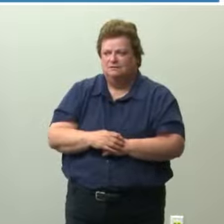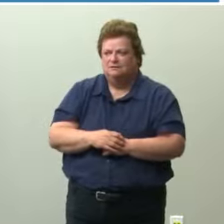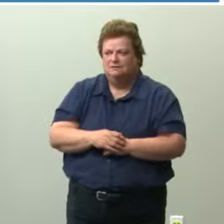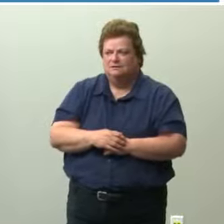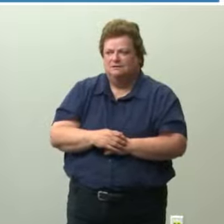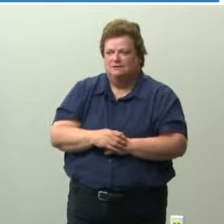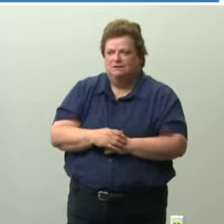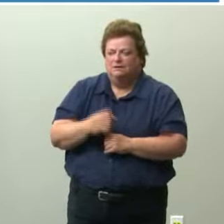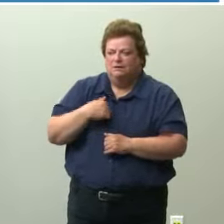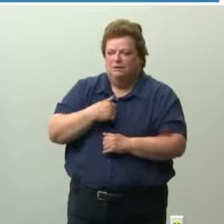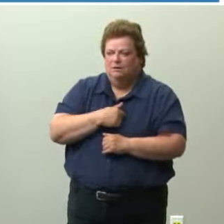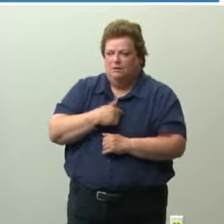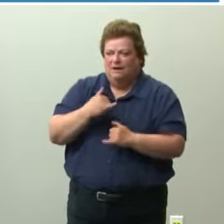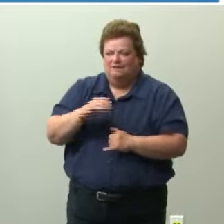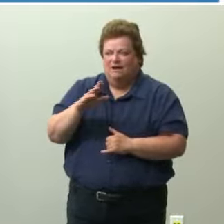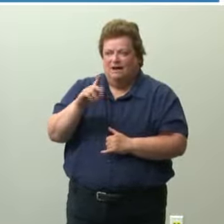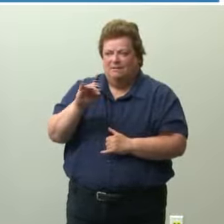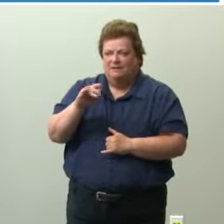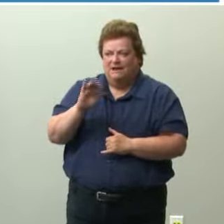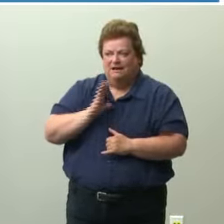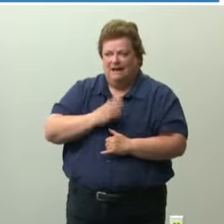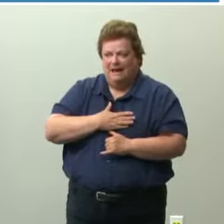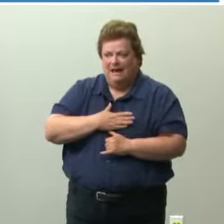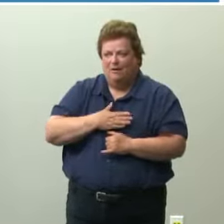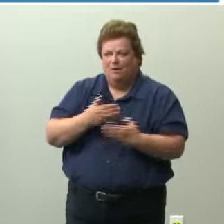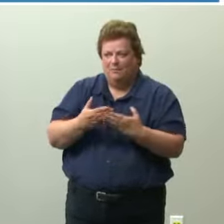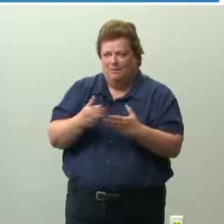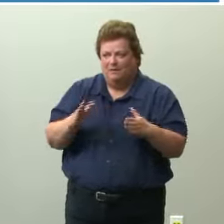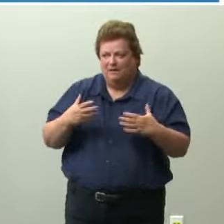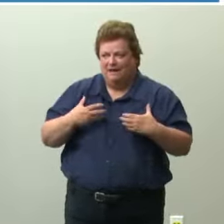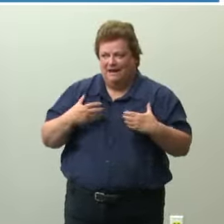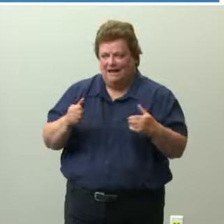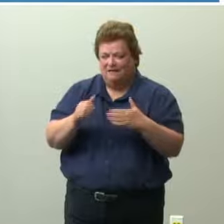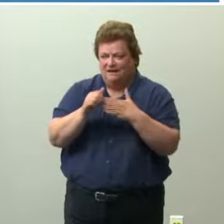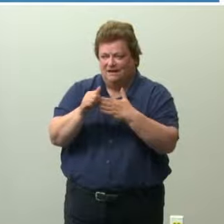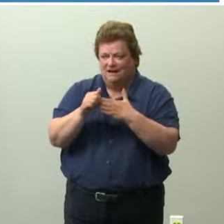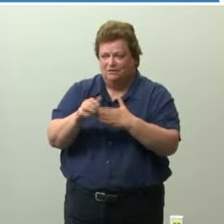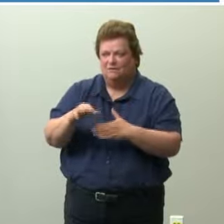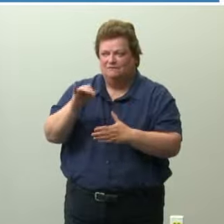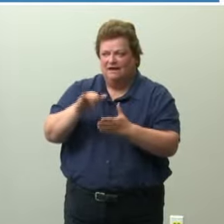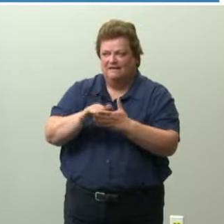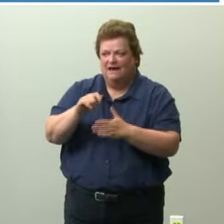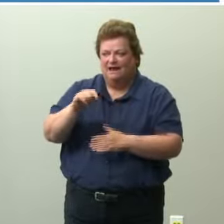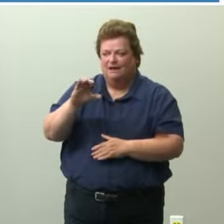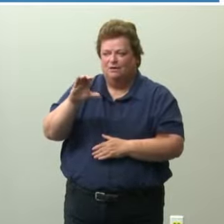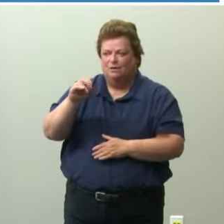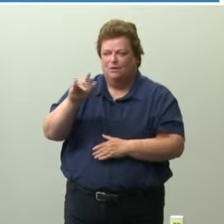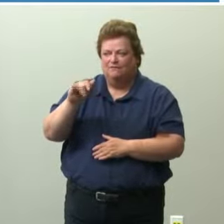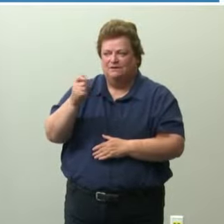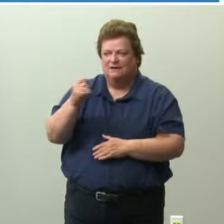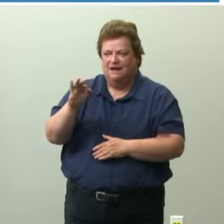yellow. We have updated our public health guidance, and you can find it at